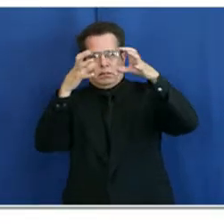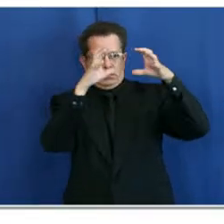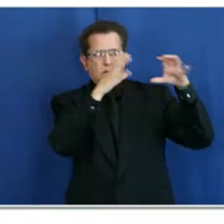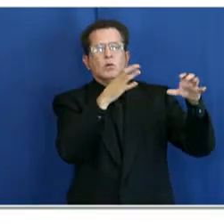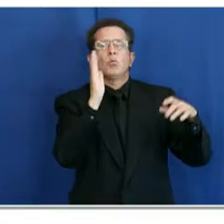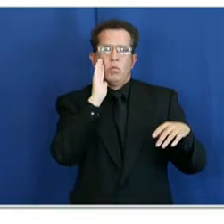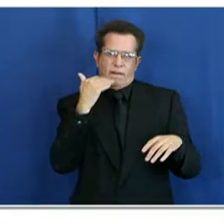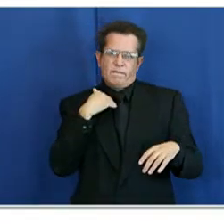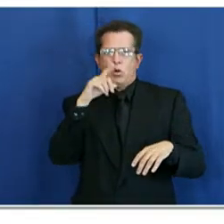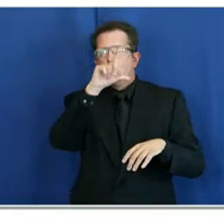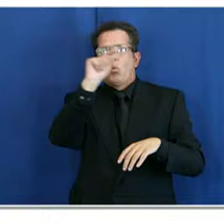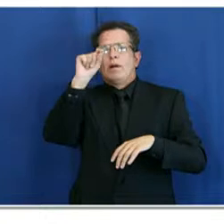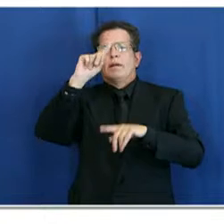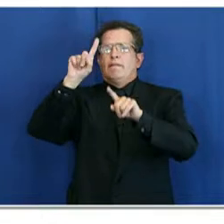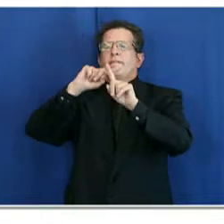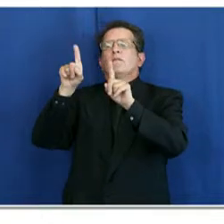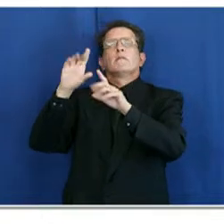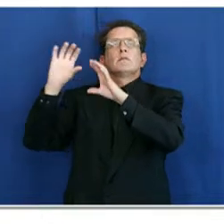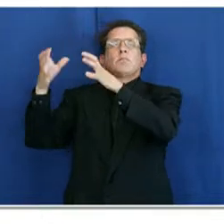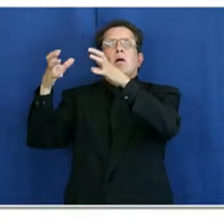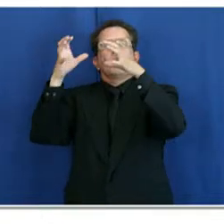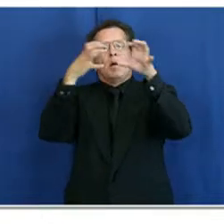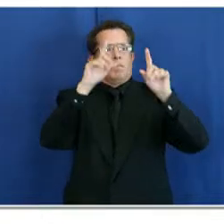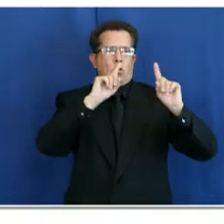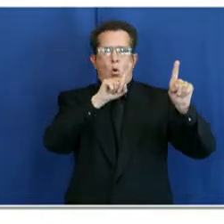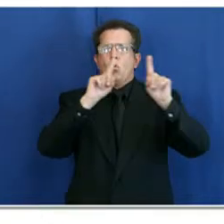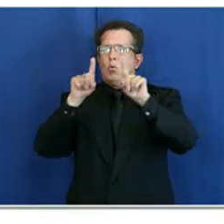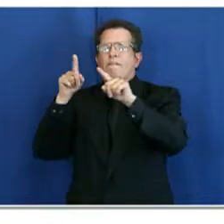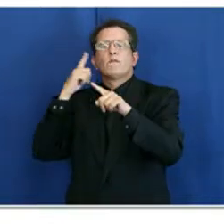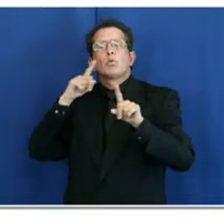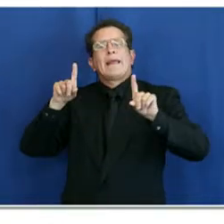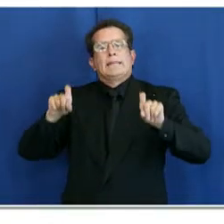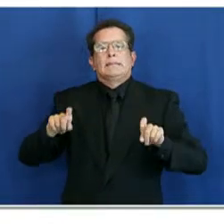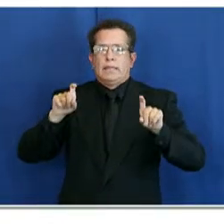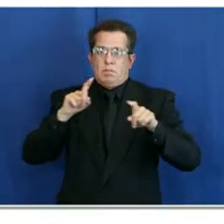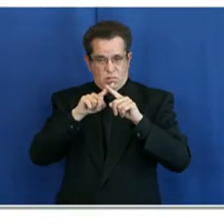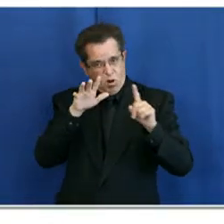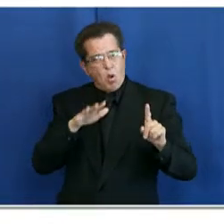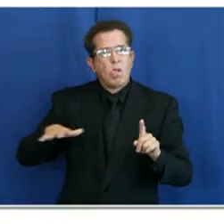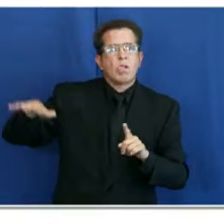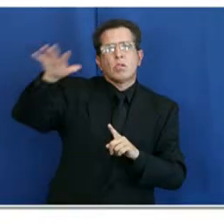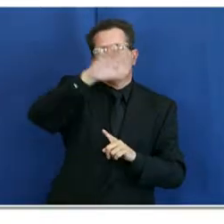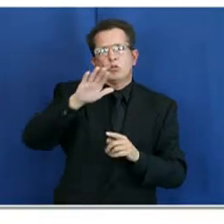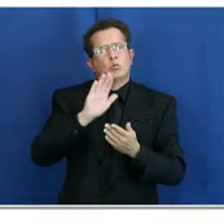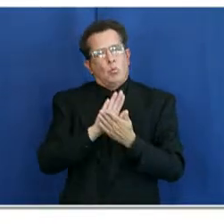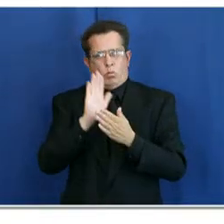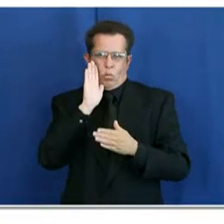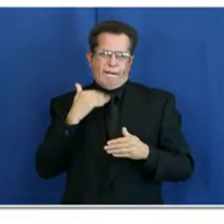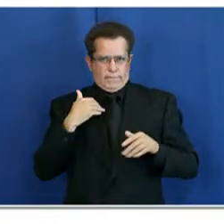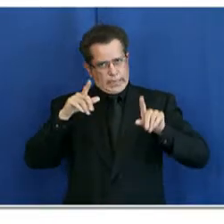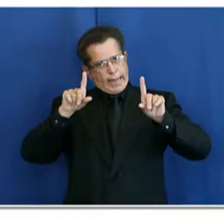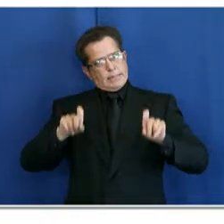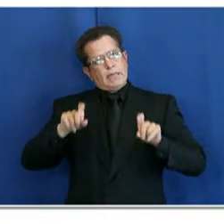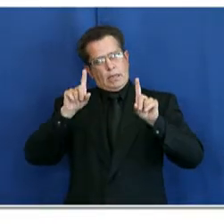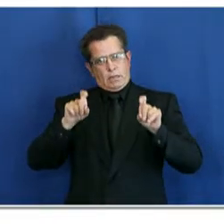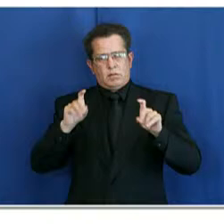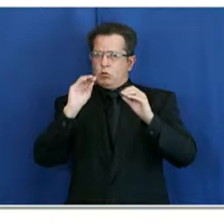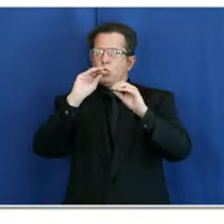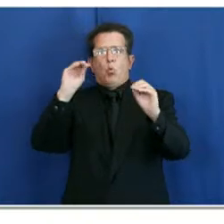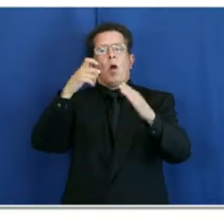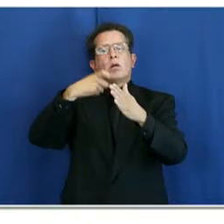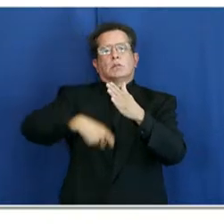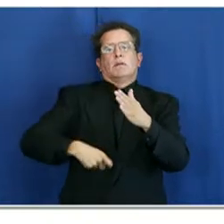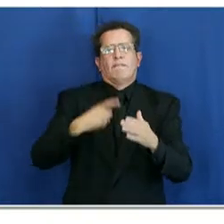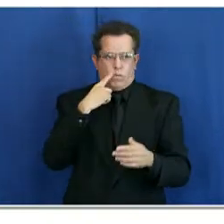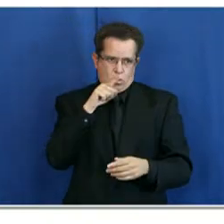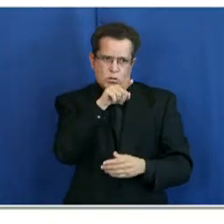available if they would prefer to go to those. But again, it will be testing available for all school personnel employees at no